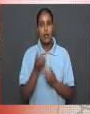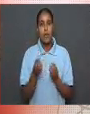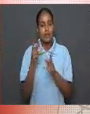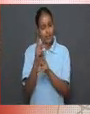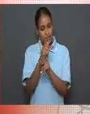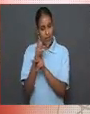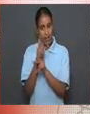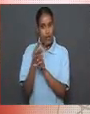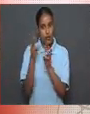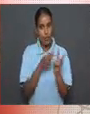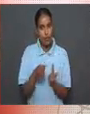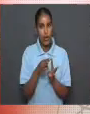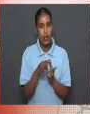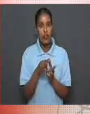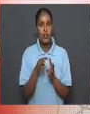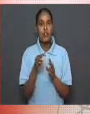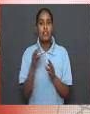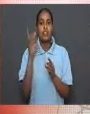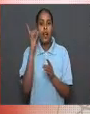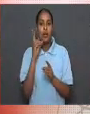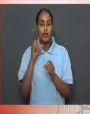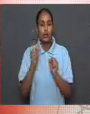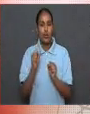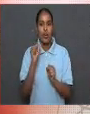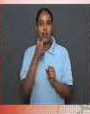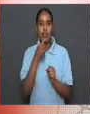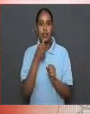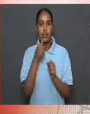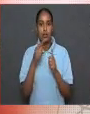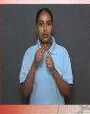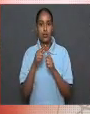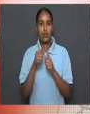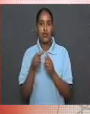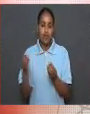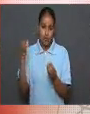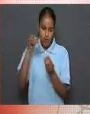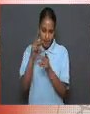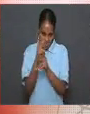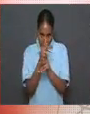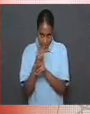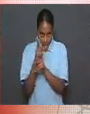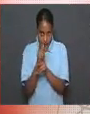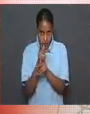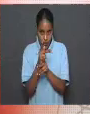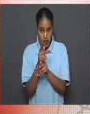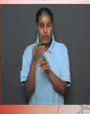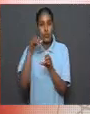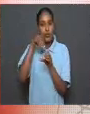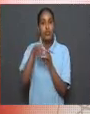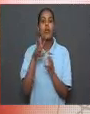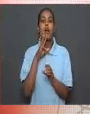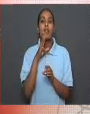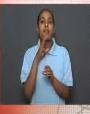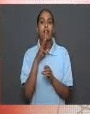safer way to dilute strong acids is to pour the acid carefully into the